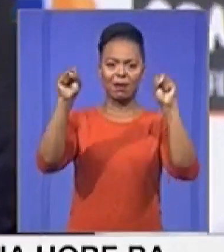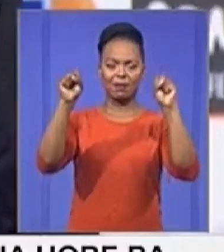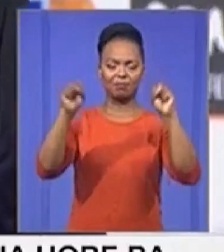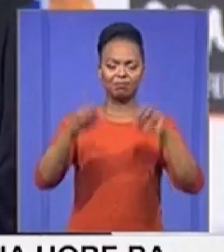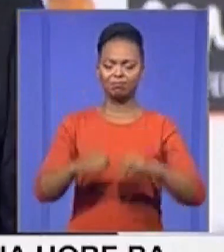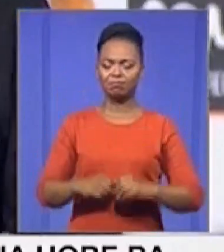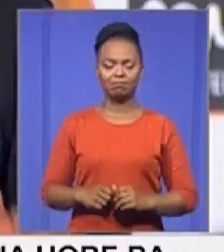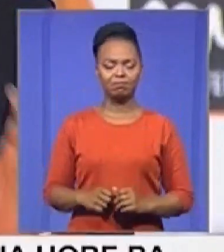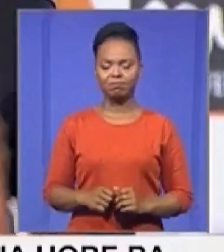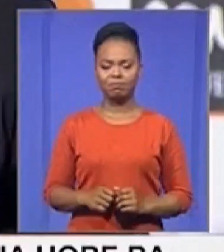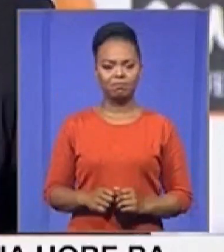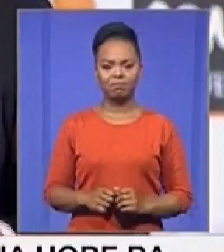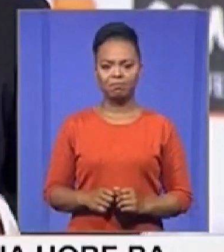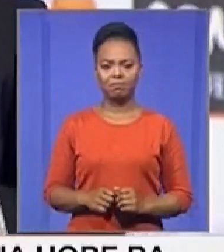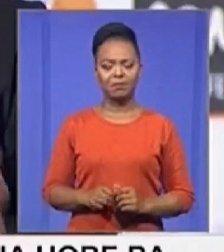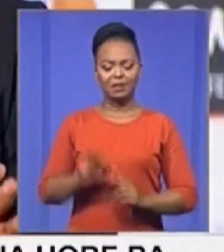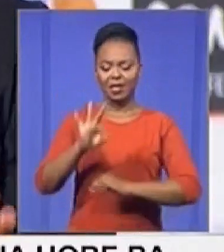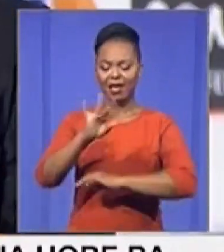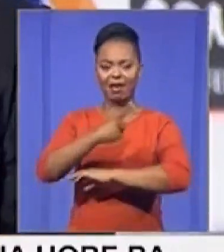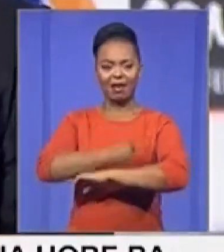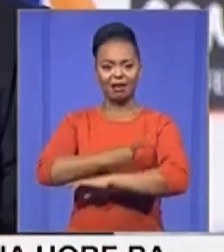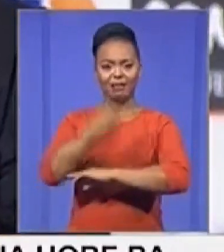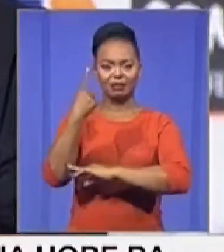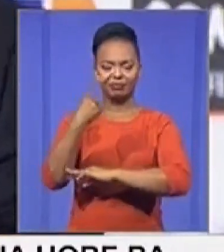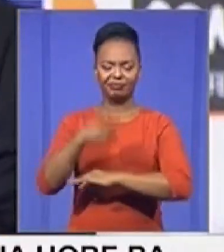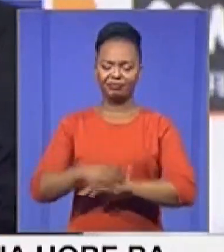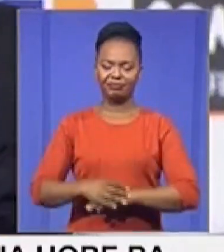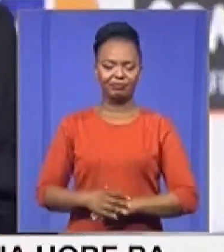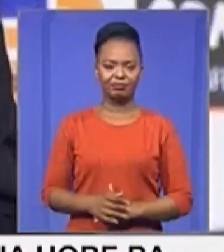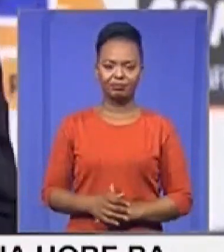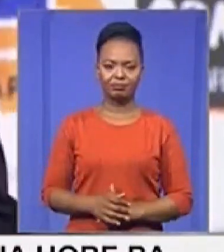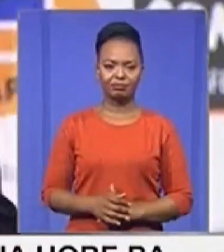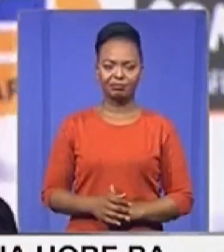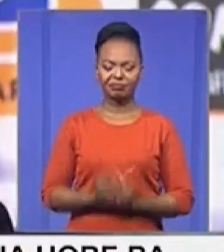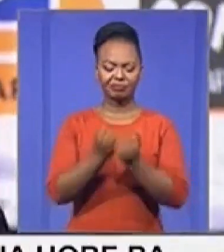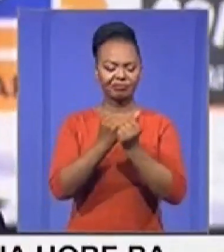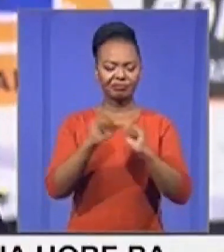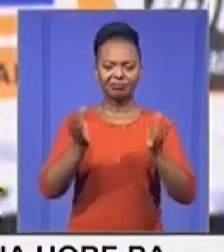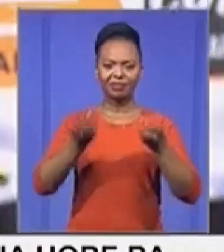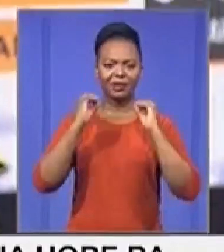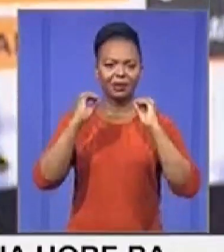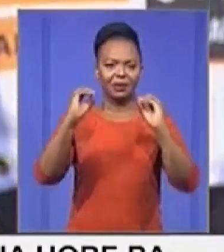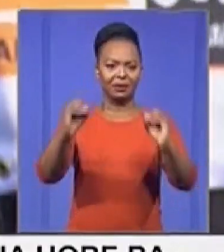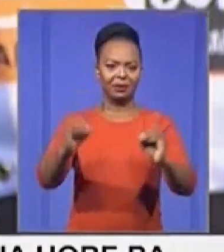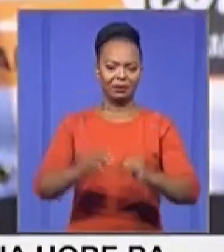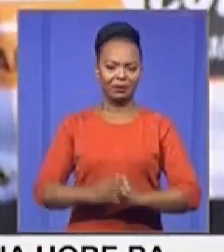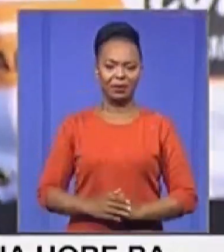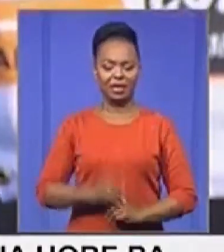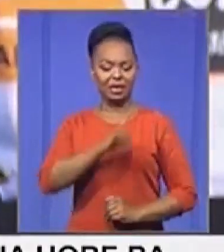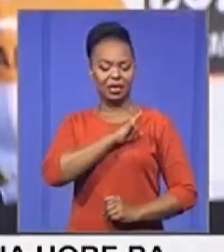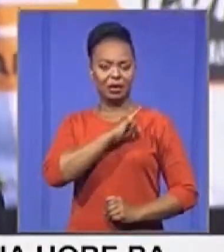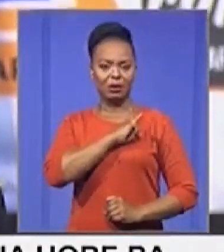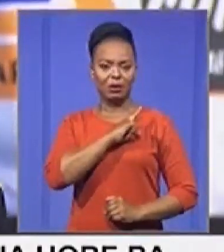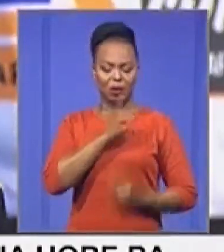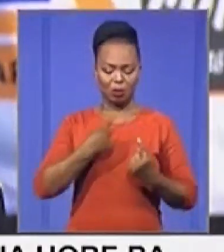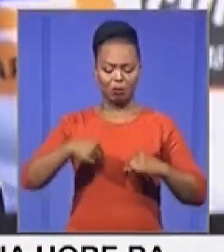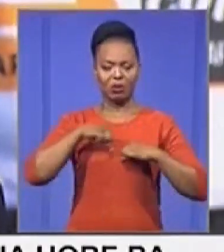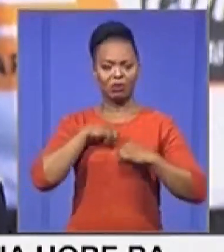seyo letsatsi le letsatsi. That is why we are using every